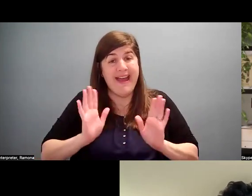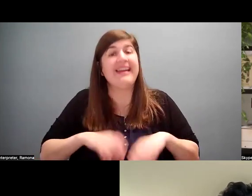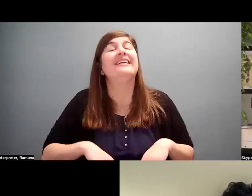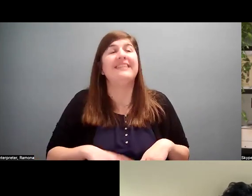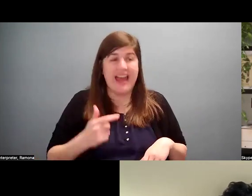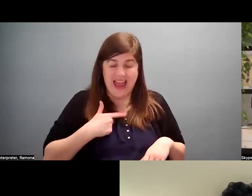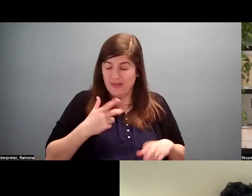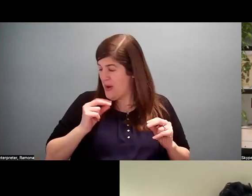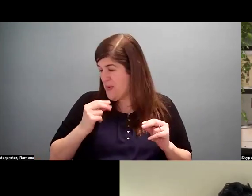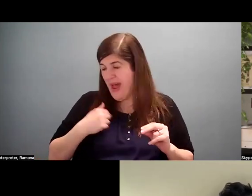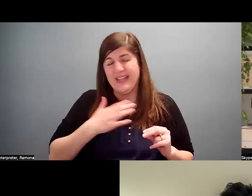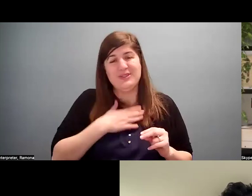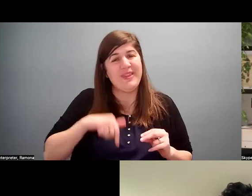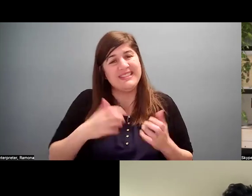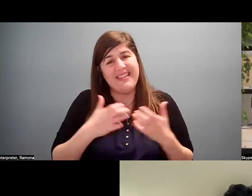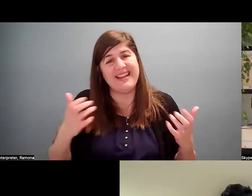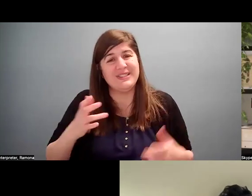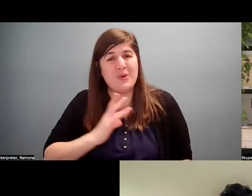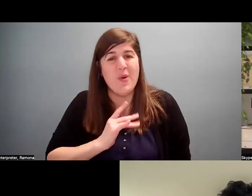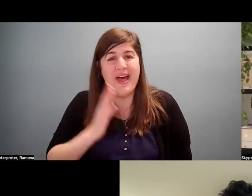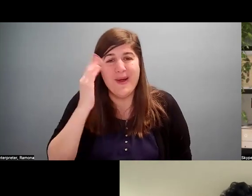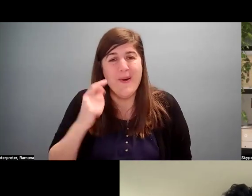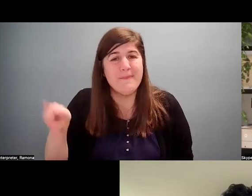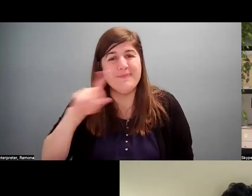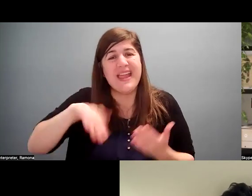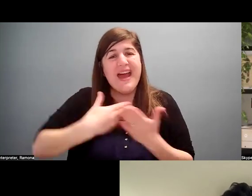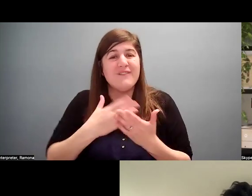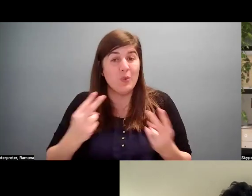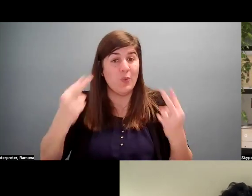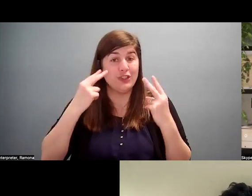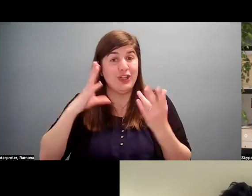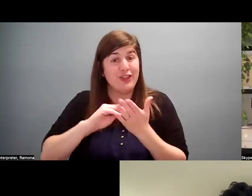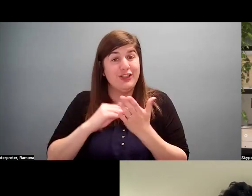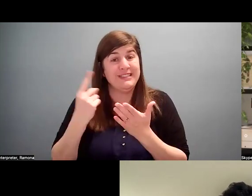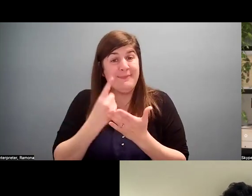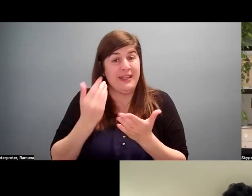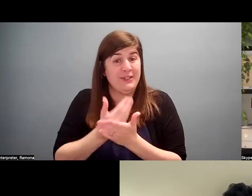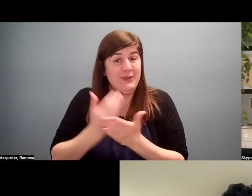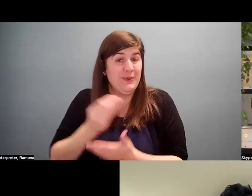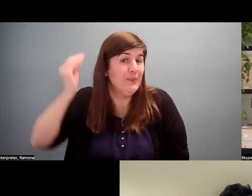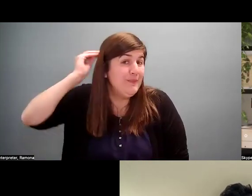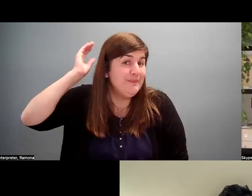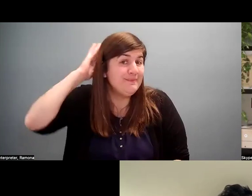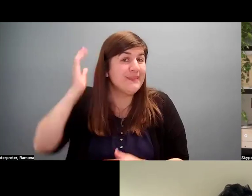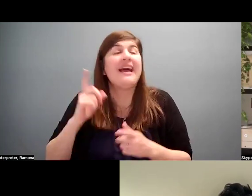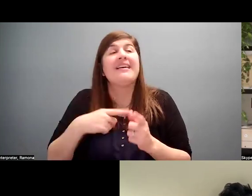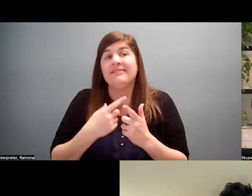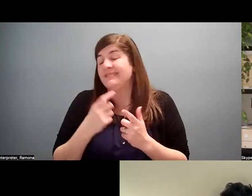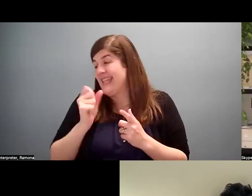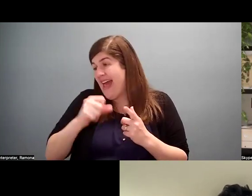I enjoyed this a lot. I think it's pretty cool. I hope everyone watching this learned something new. And